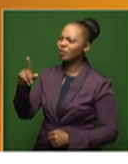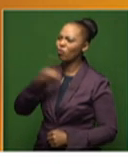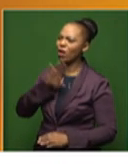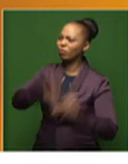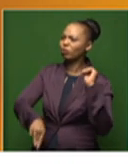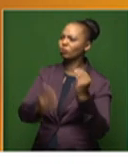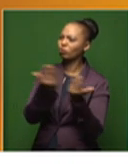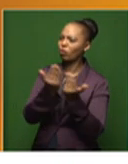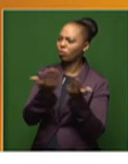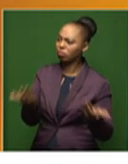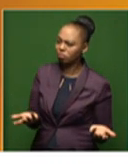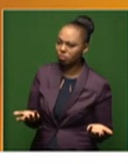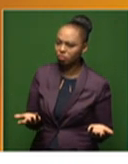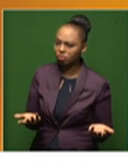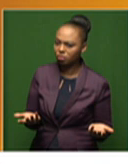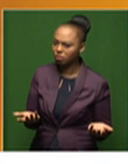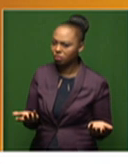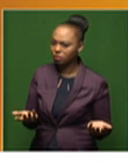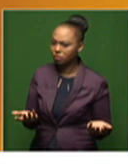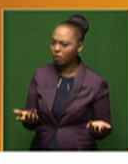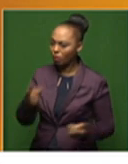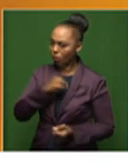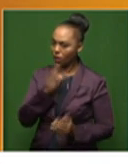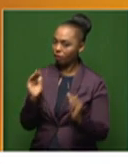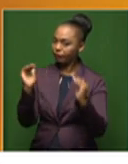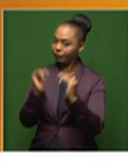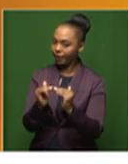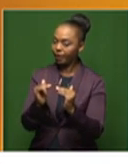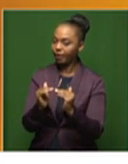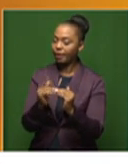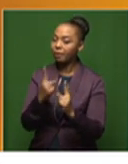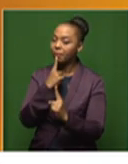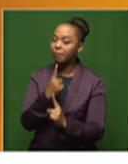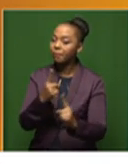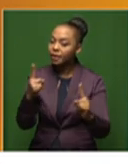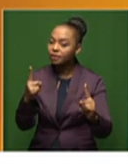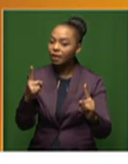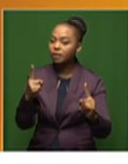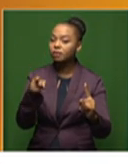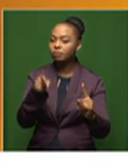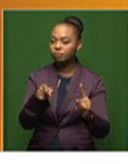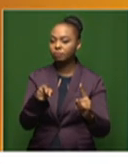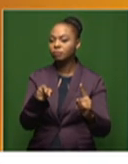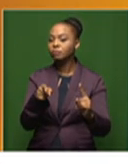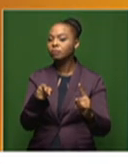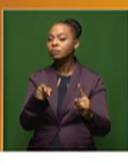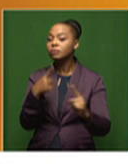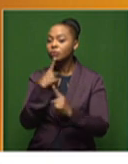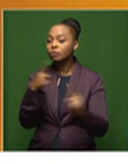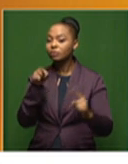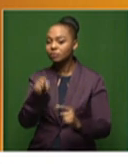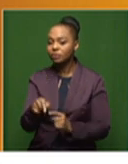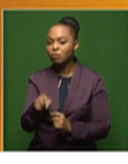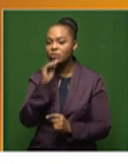with, if at all? Because to be fair, the message was not as unambiguous as perhaps it could